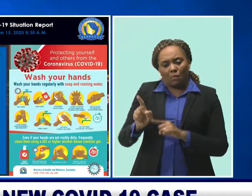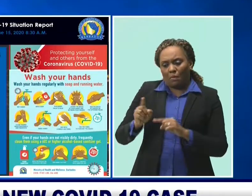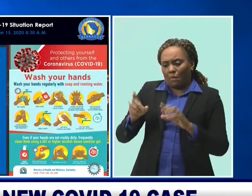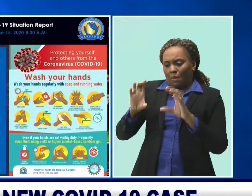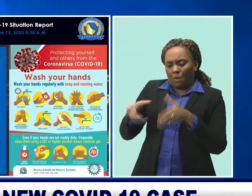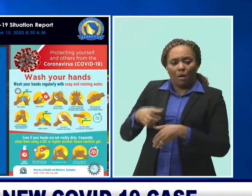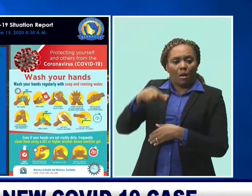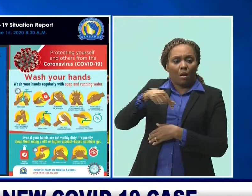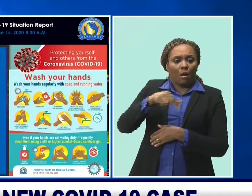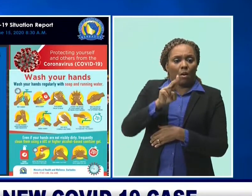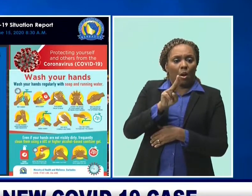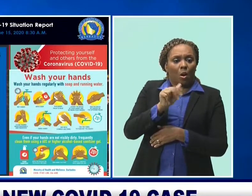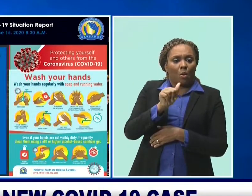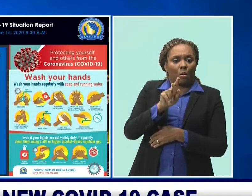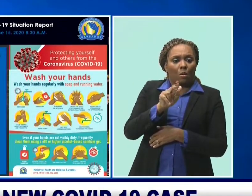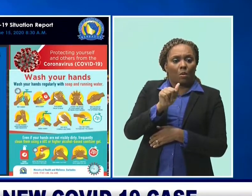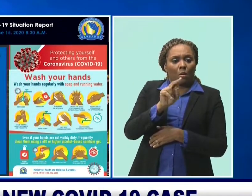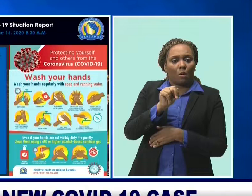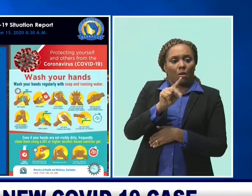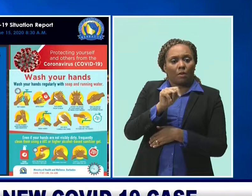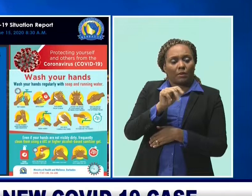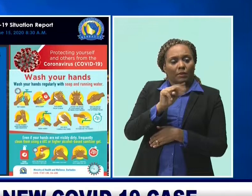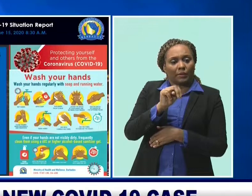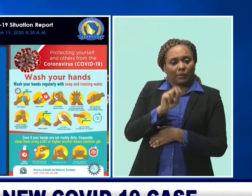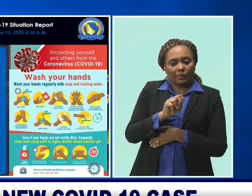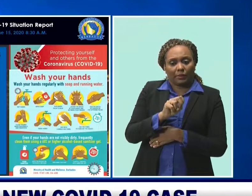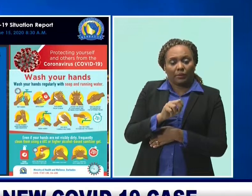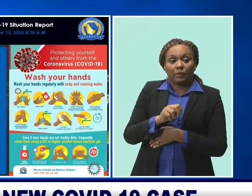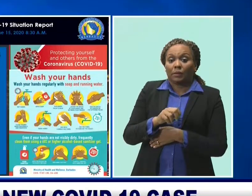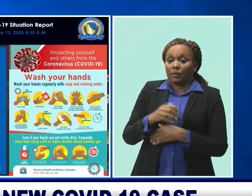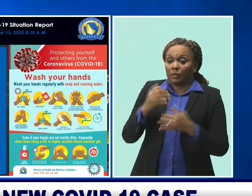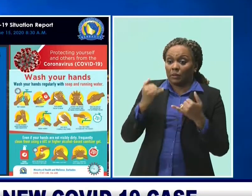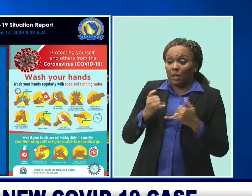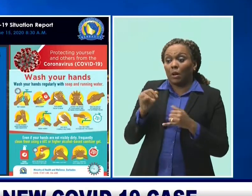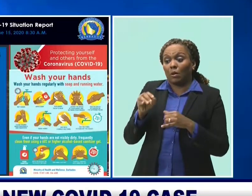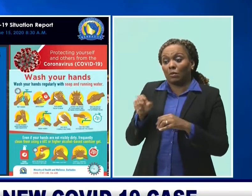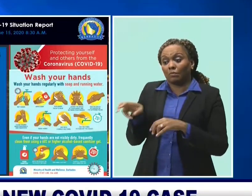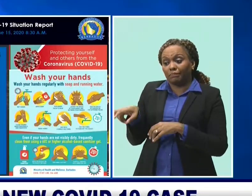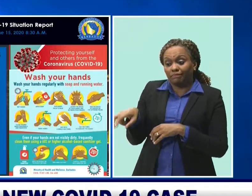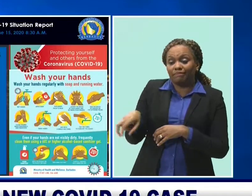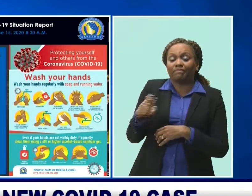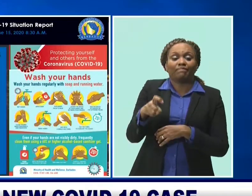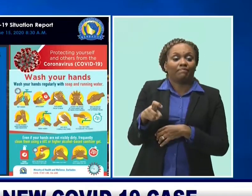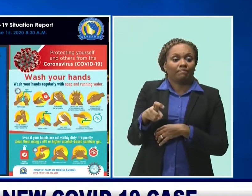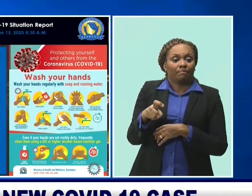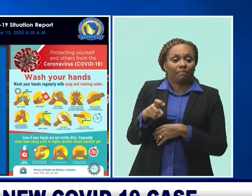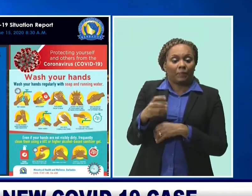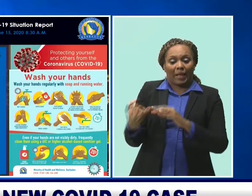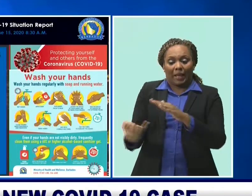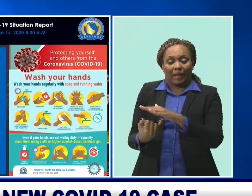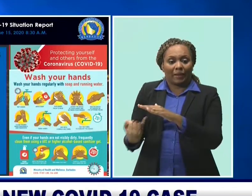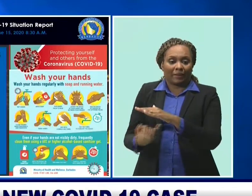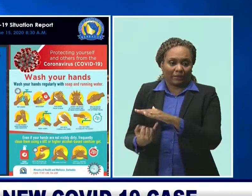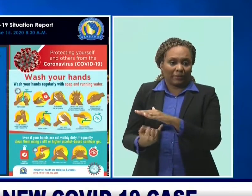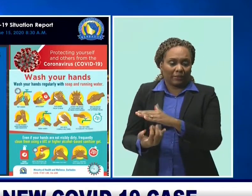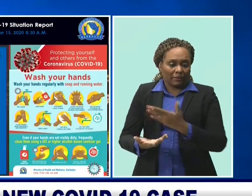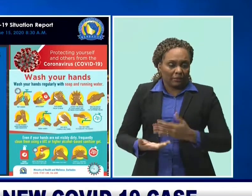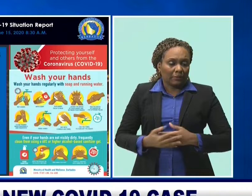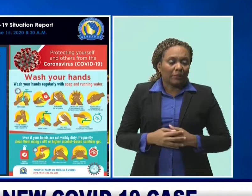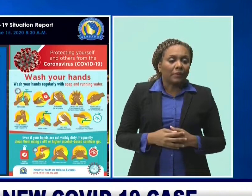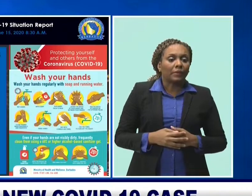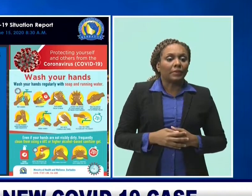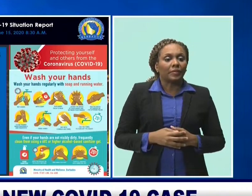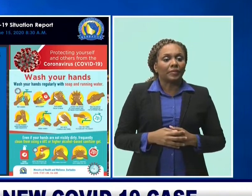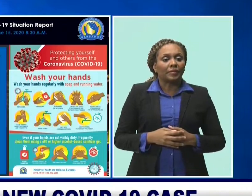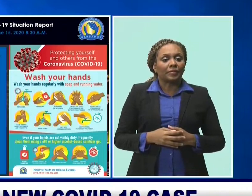quarantine at the St. Lucie District Hospital. Now, since the diagnosis, she has been transferred to the isolation facility at Harrison Point, also in